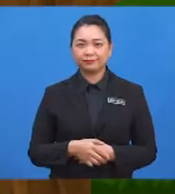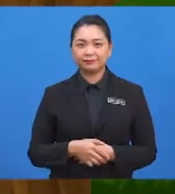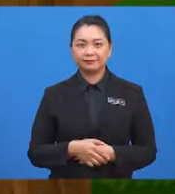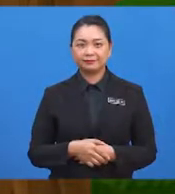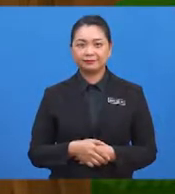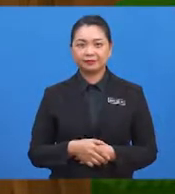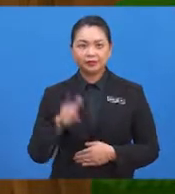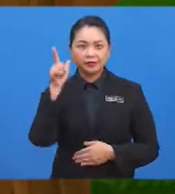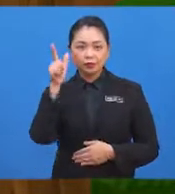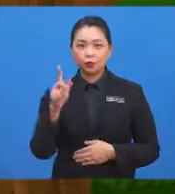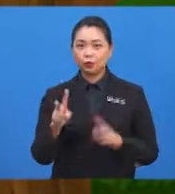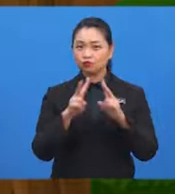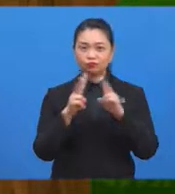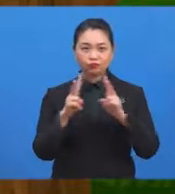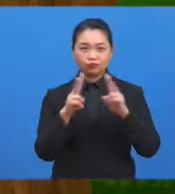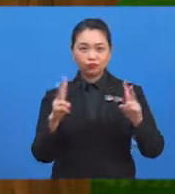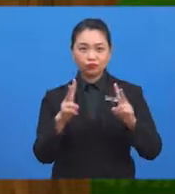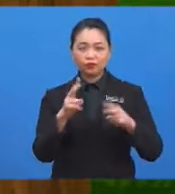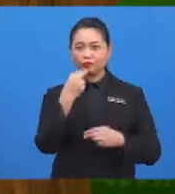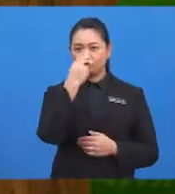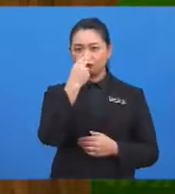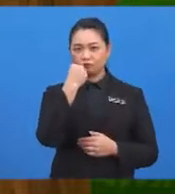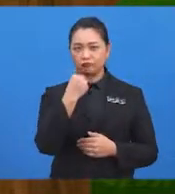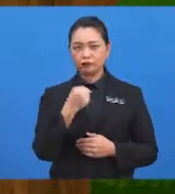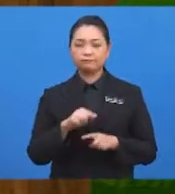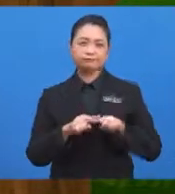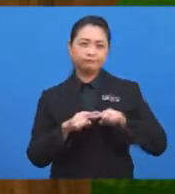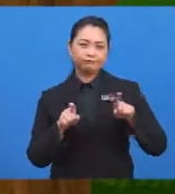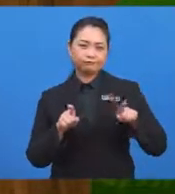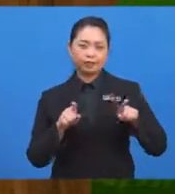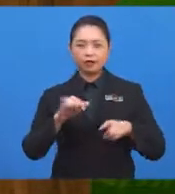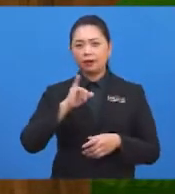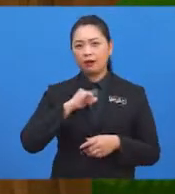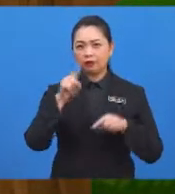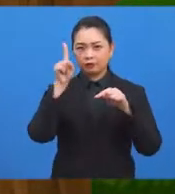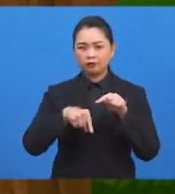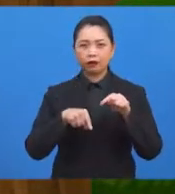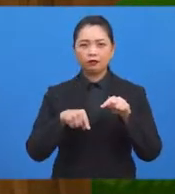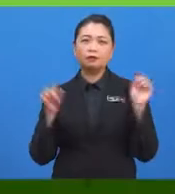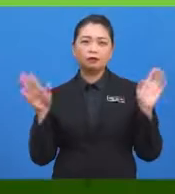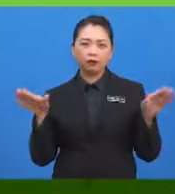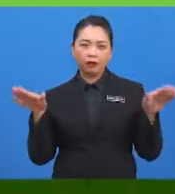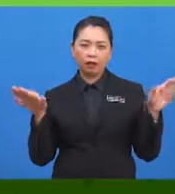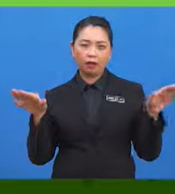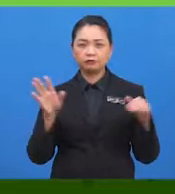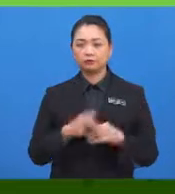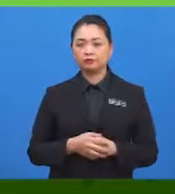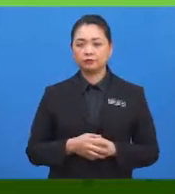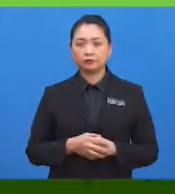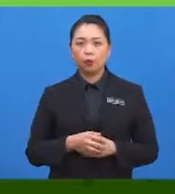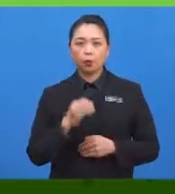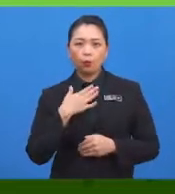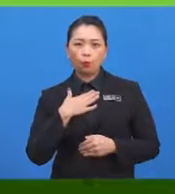Wow, that looks so much fun. Oh, but I can't fly. Oh